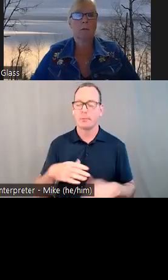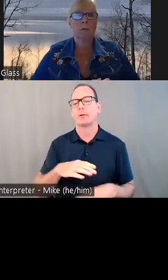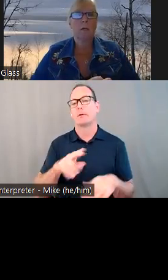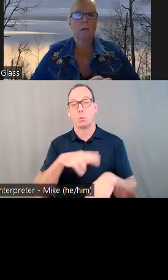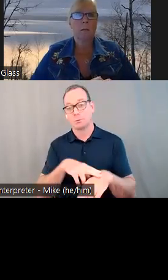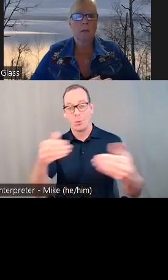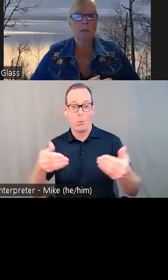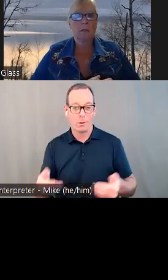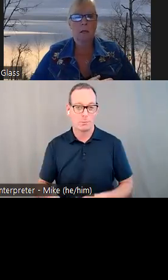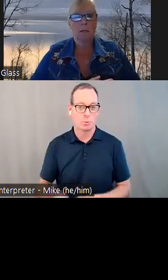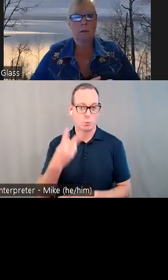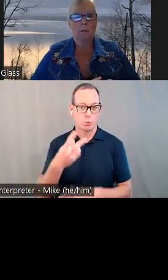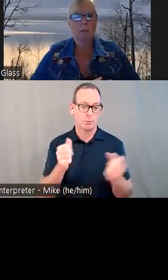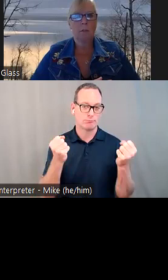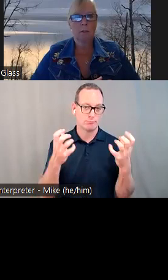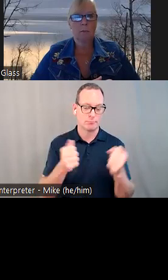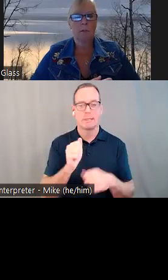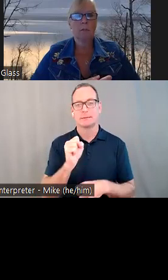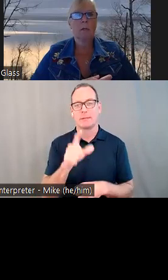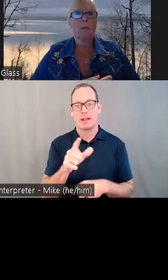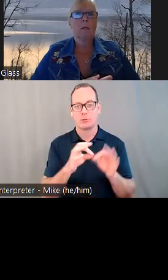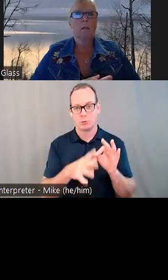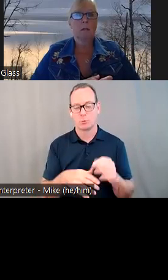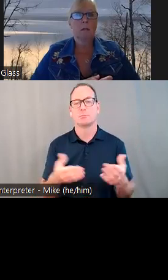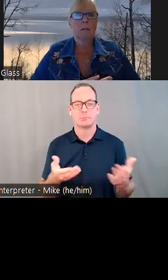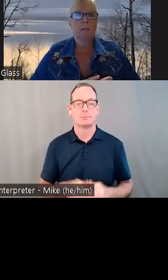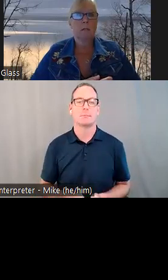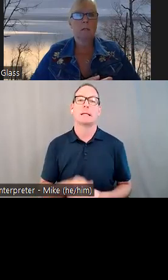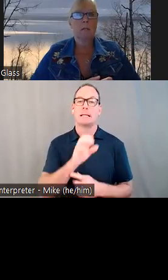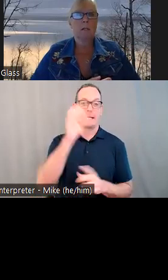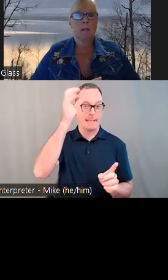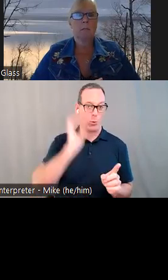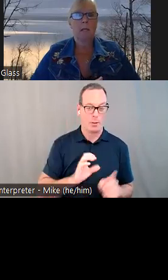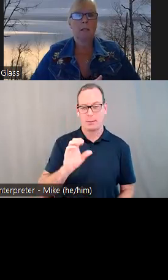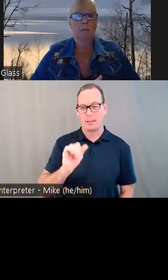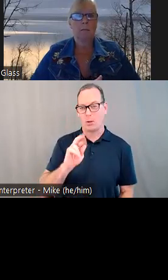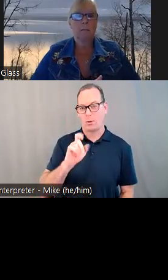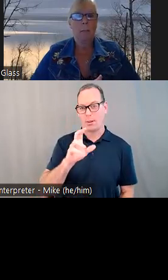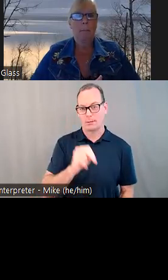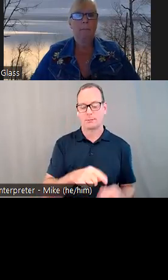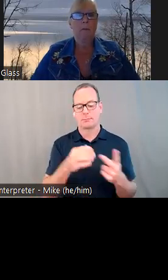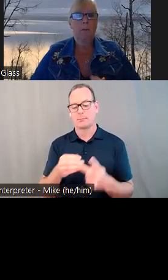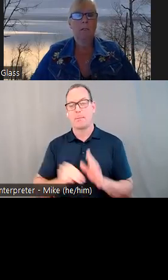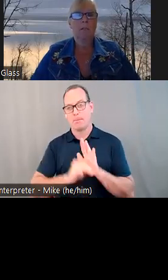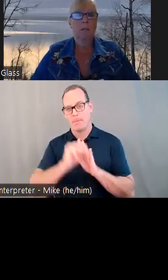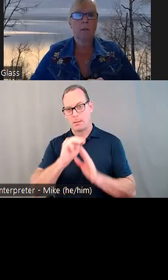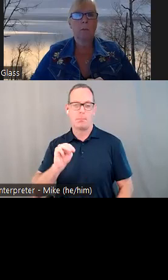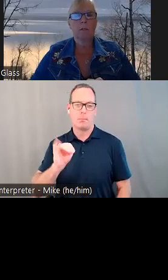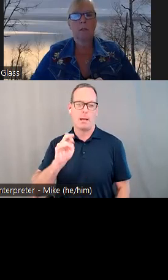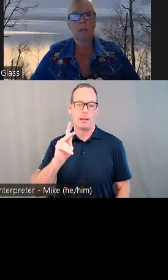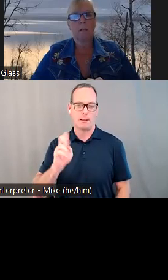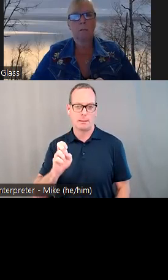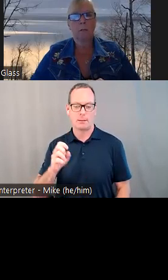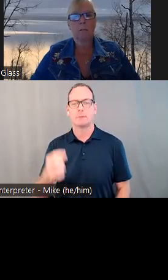our two American Sign Language interpreters, Carolyn Lazonsky and Mike Glover. Finally, just a quick